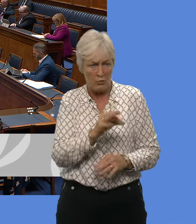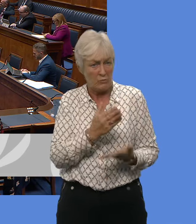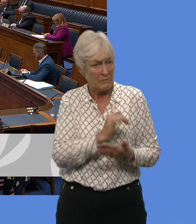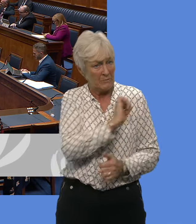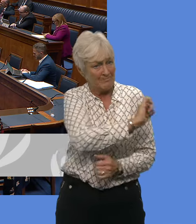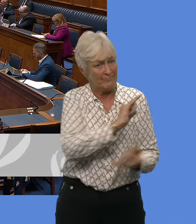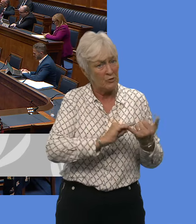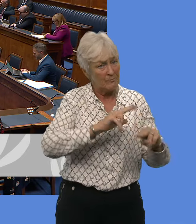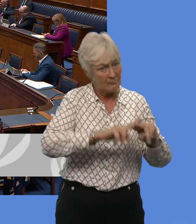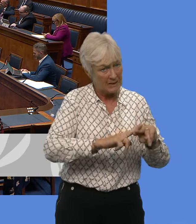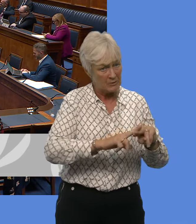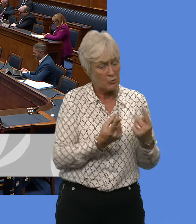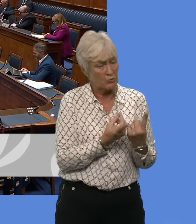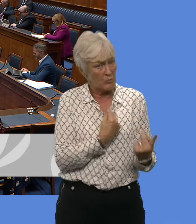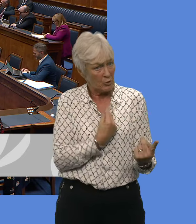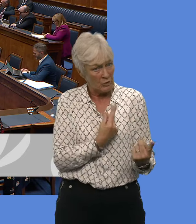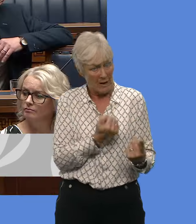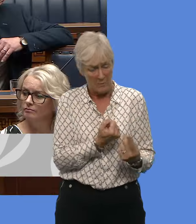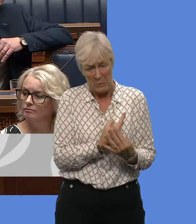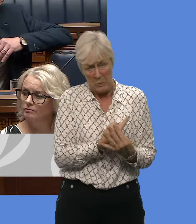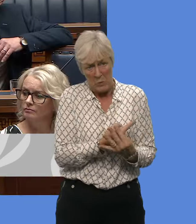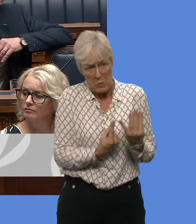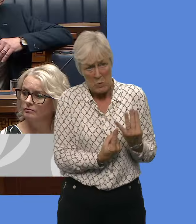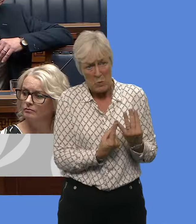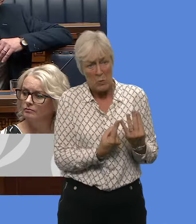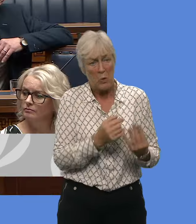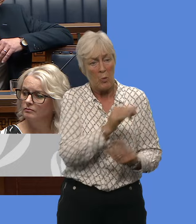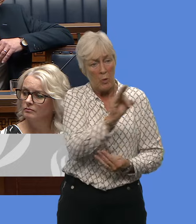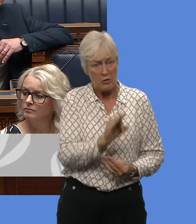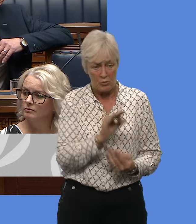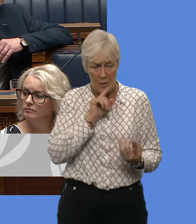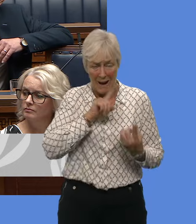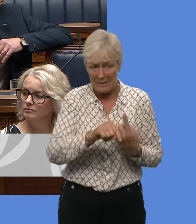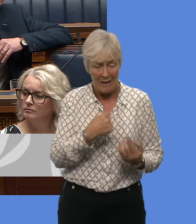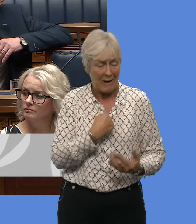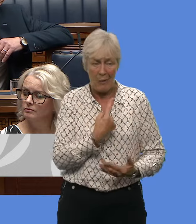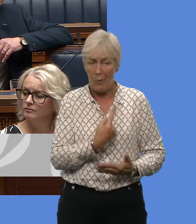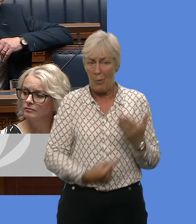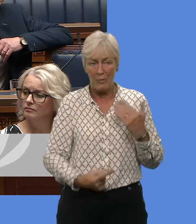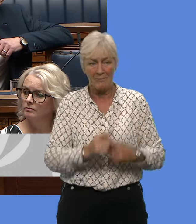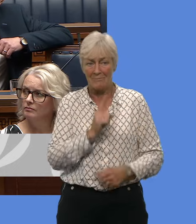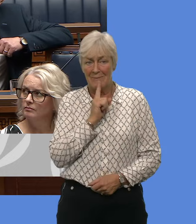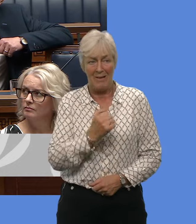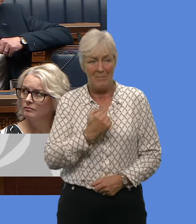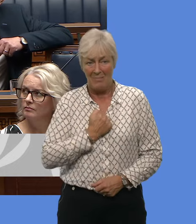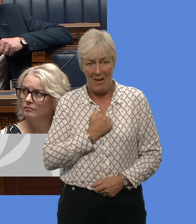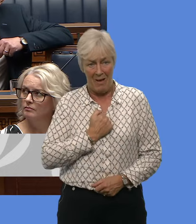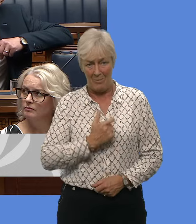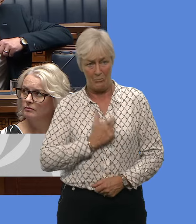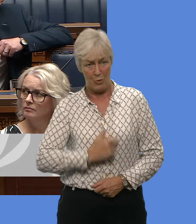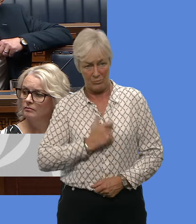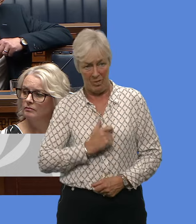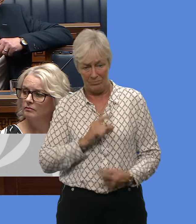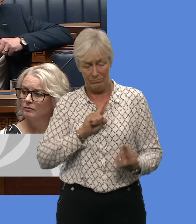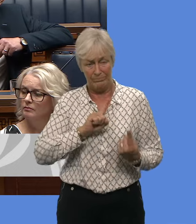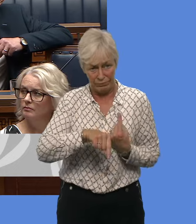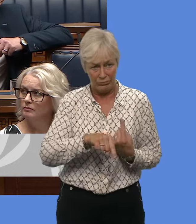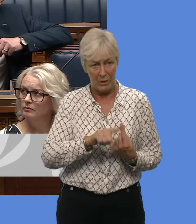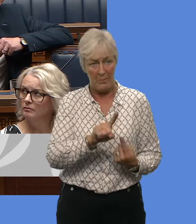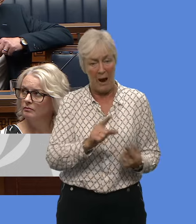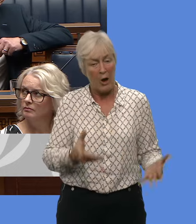It's very clear that there are a number of questions to be answered. I can only speak in this respect in my personal capacity, but I